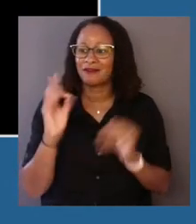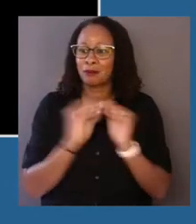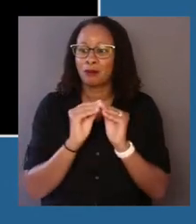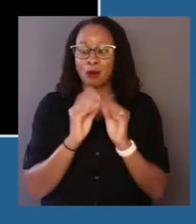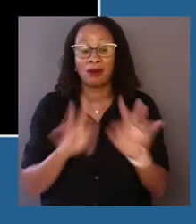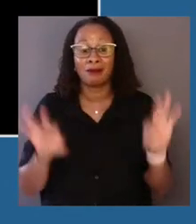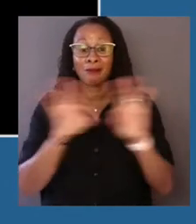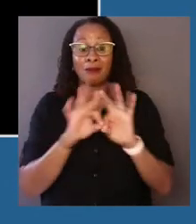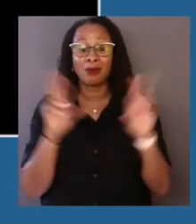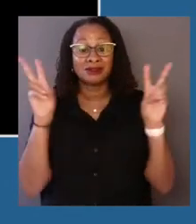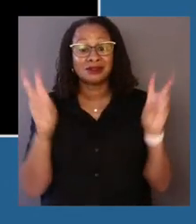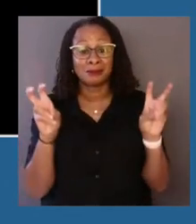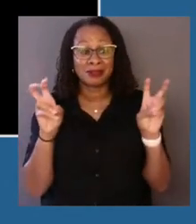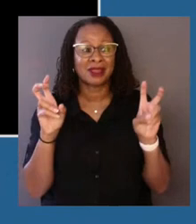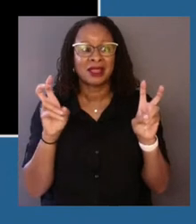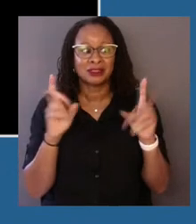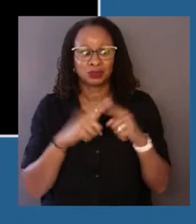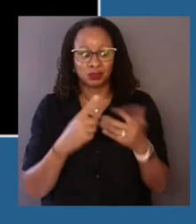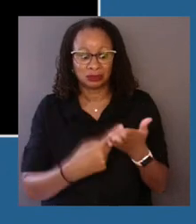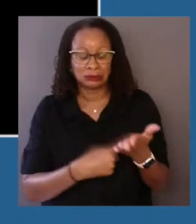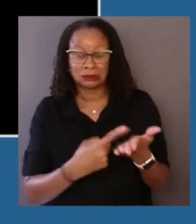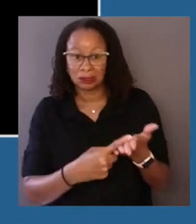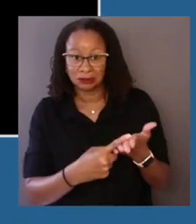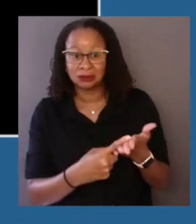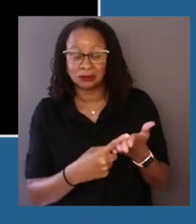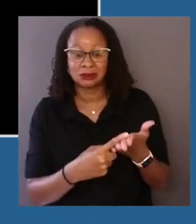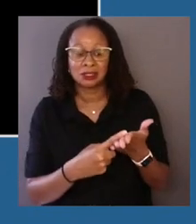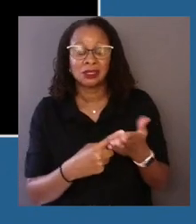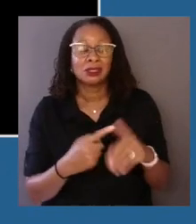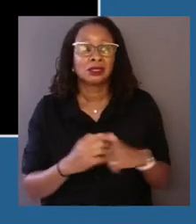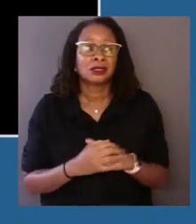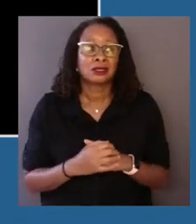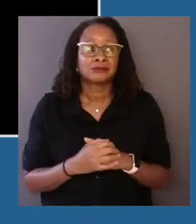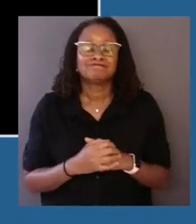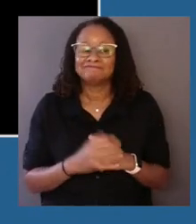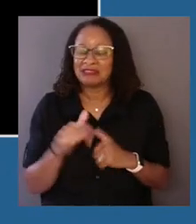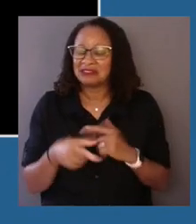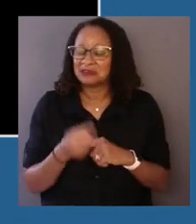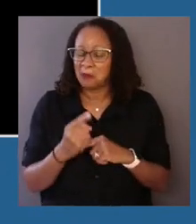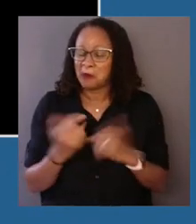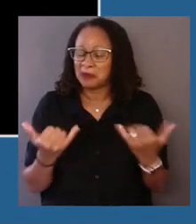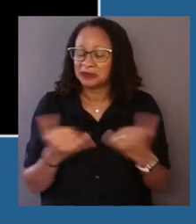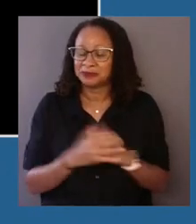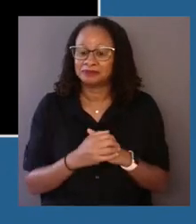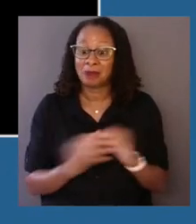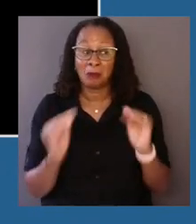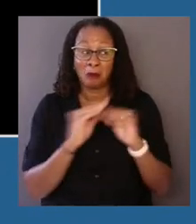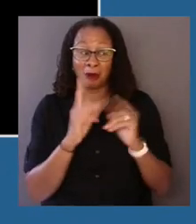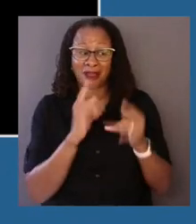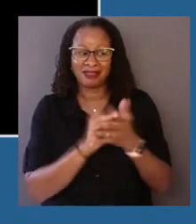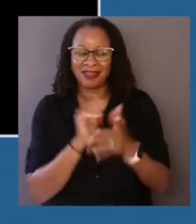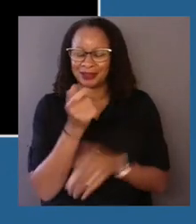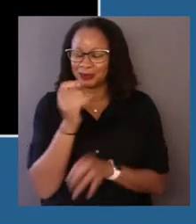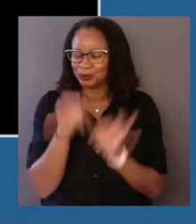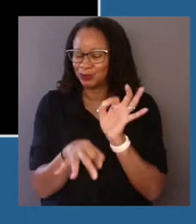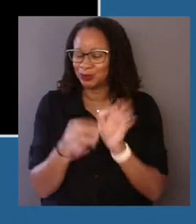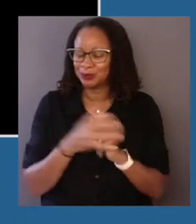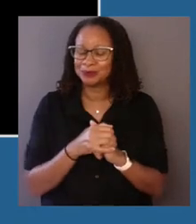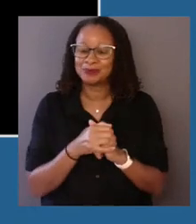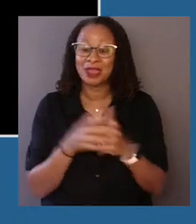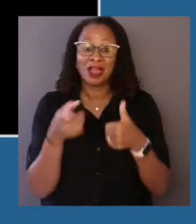be connecting on with each other in this moment. More on that shortly. First,